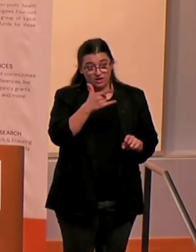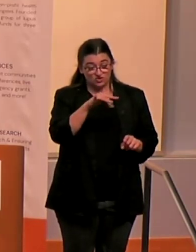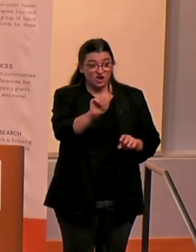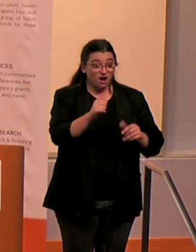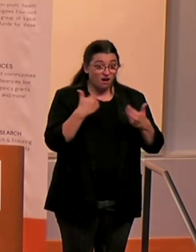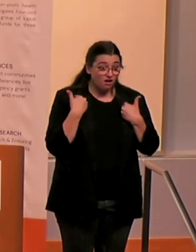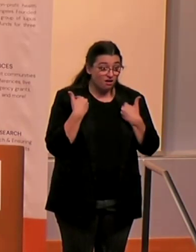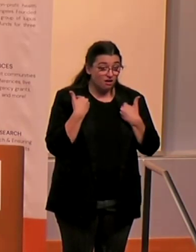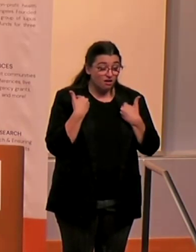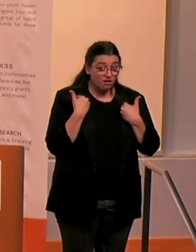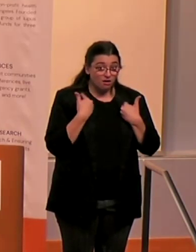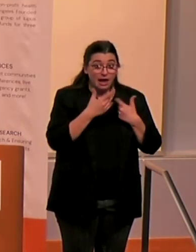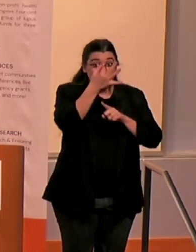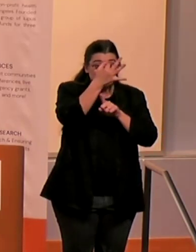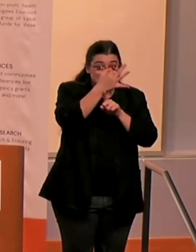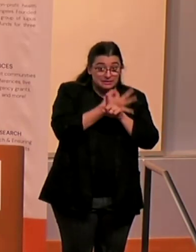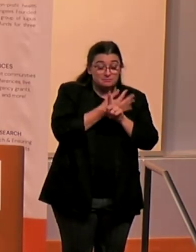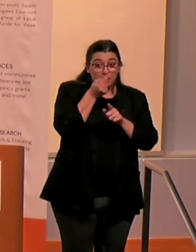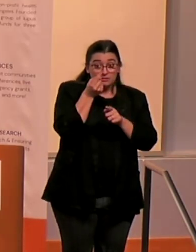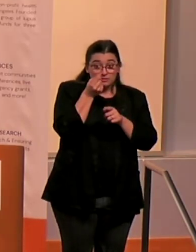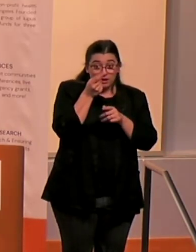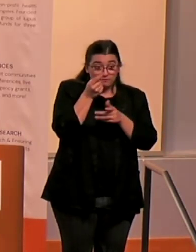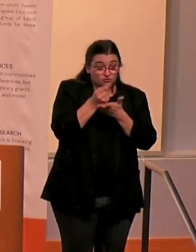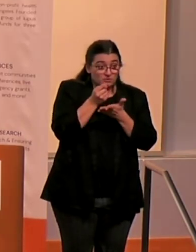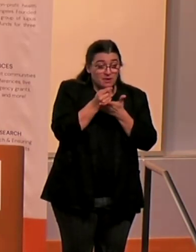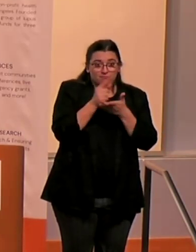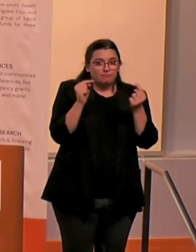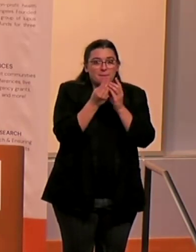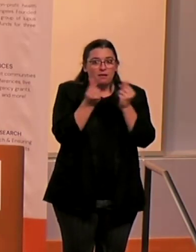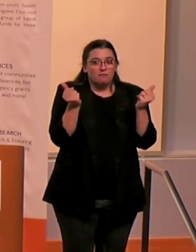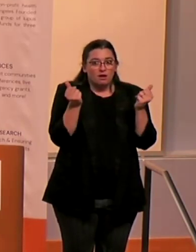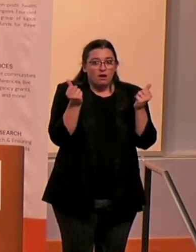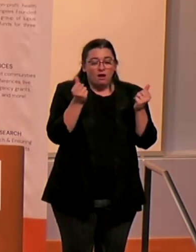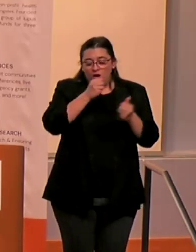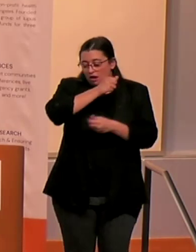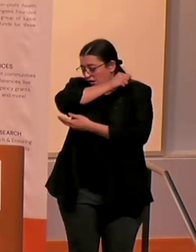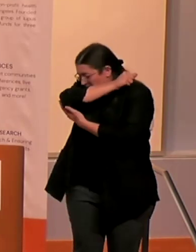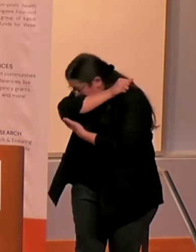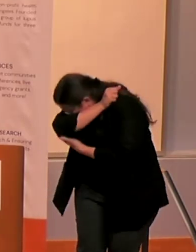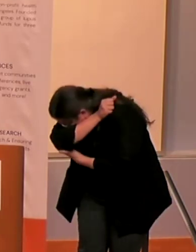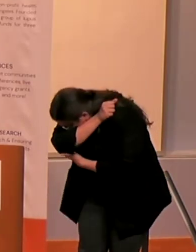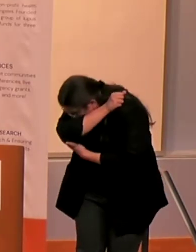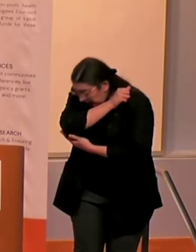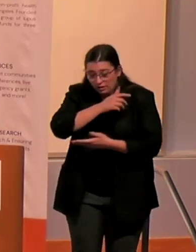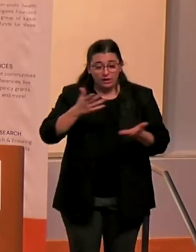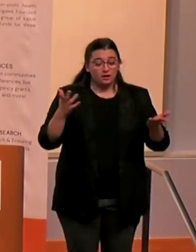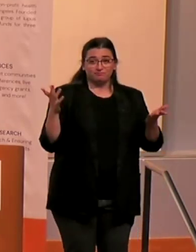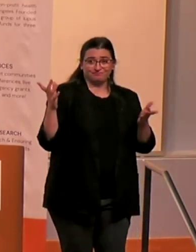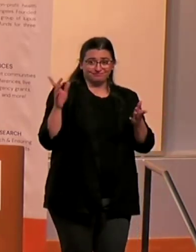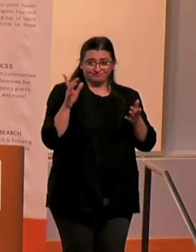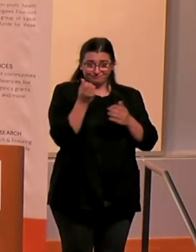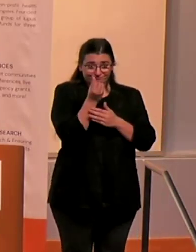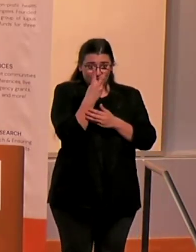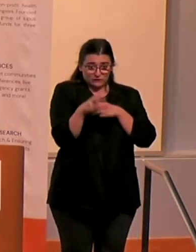once I was 6 months into treatment, the pain has gone away, and I haven't touched anything stronger than Tylenol in over